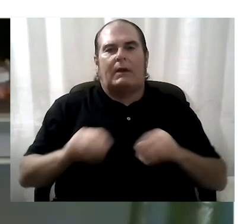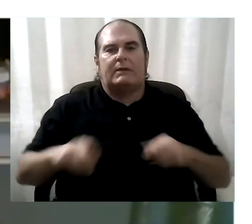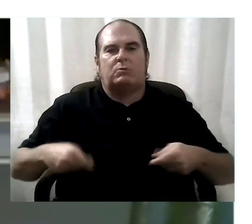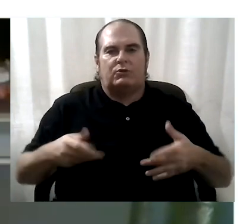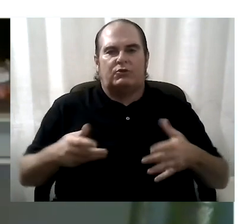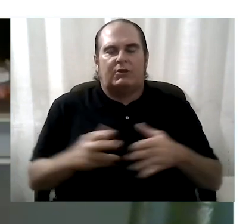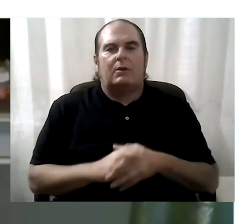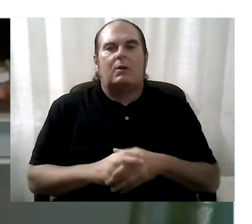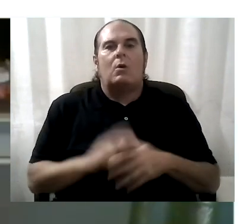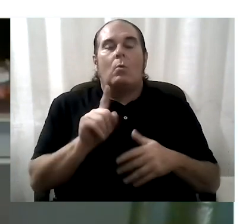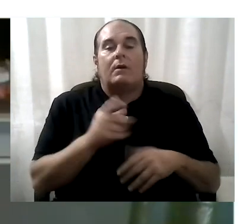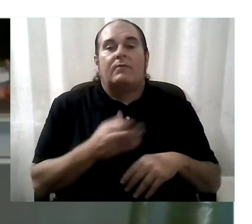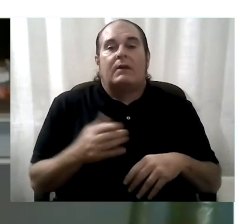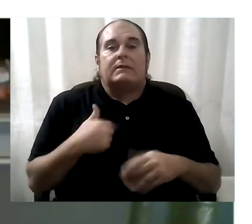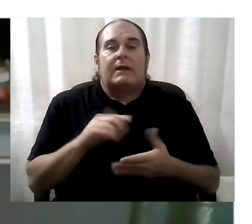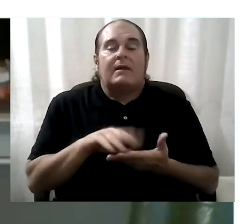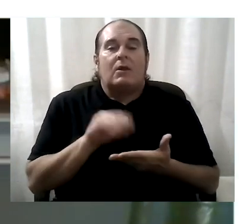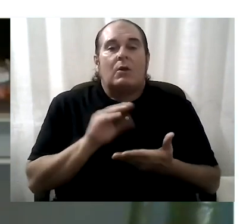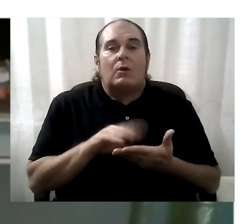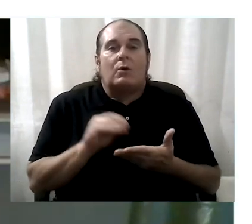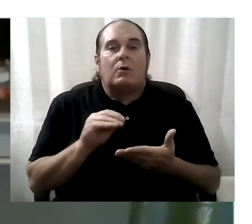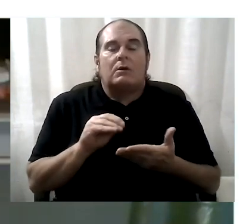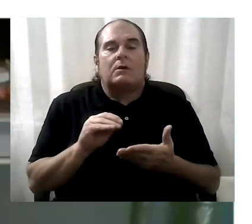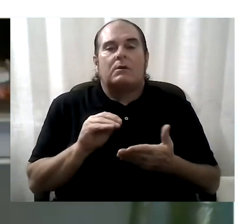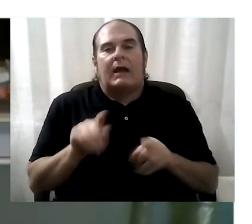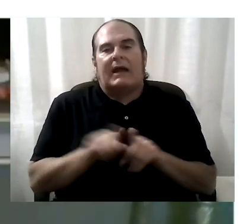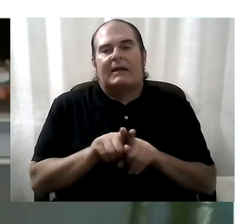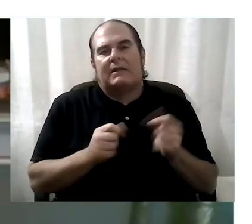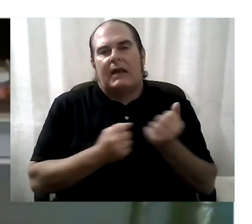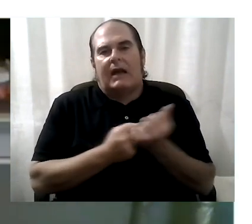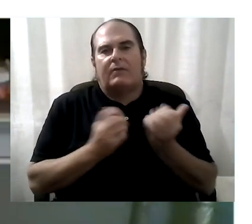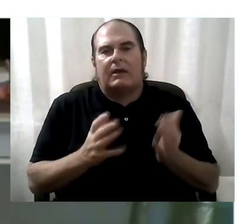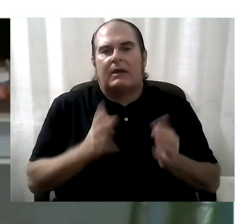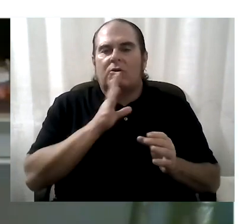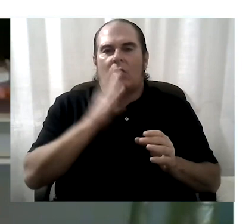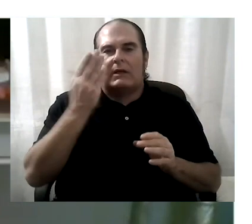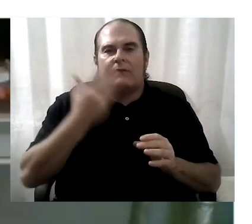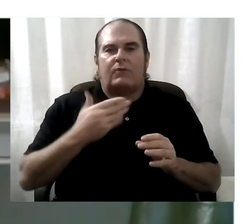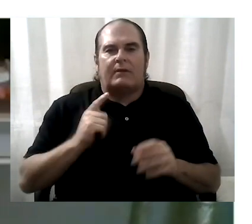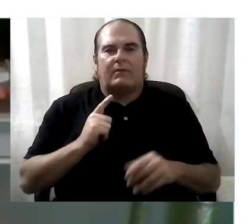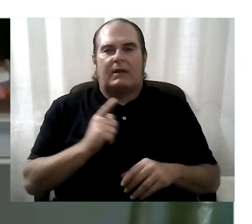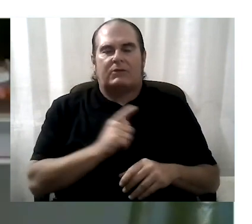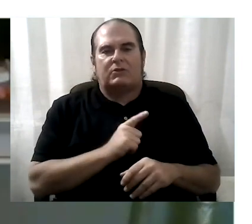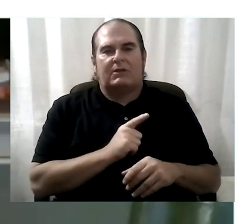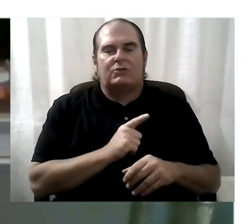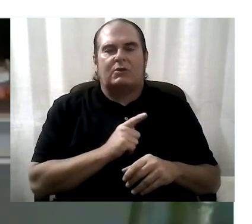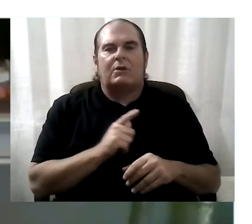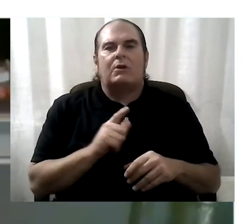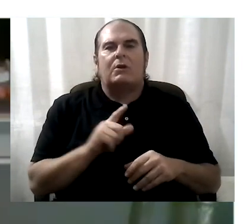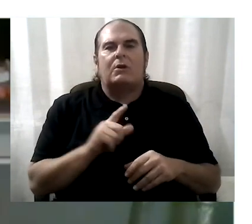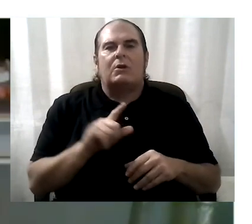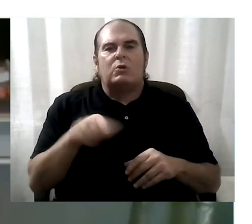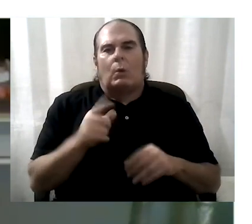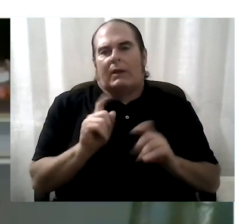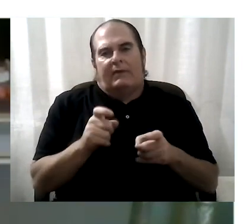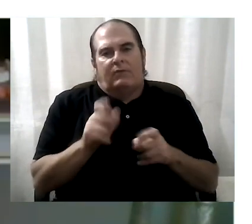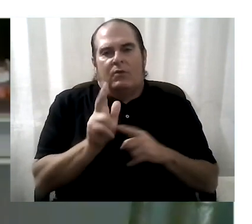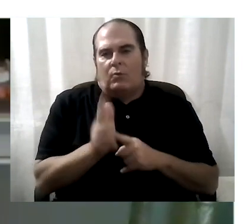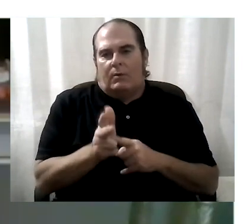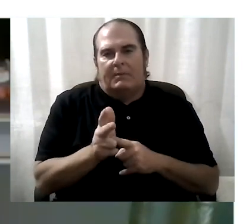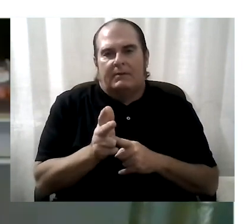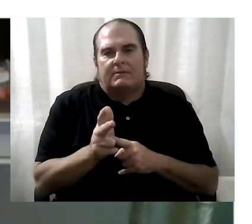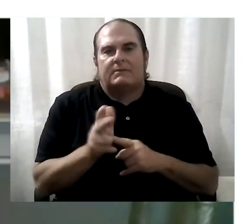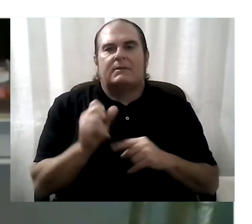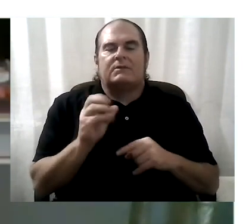I learned being an advocate and speaking before the legislature is that you're only given 3 minutes.